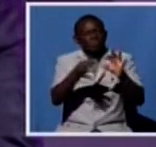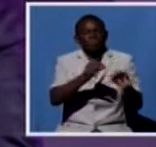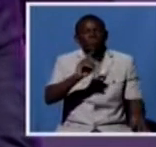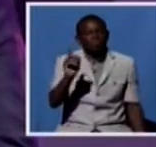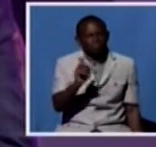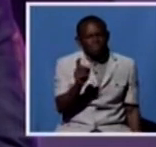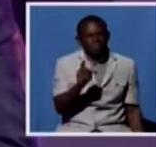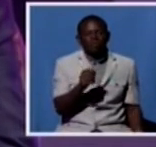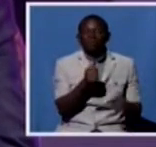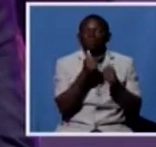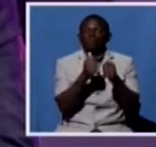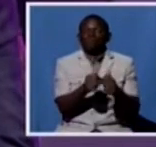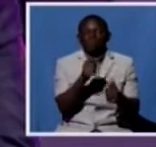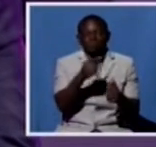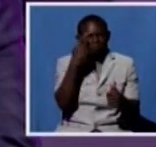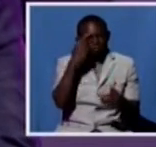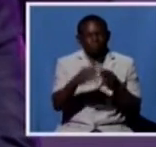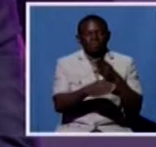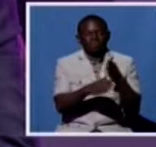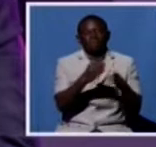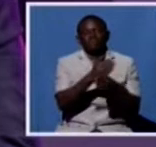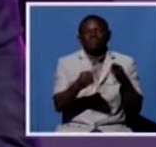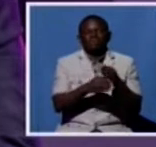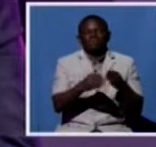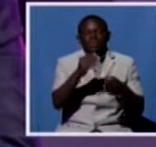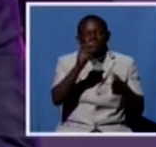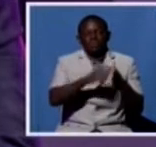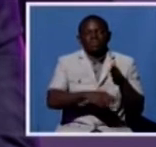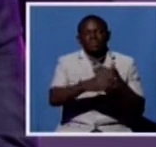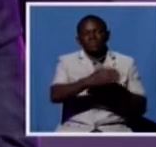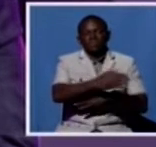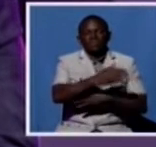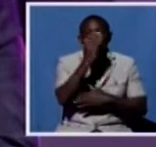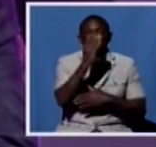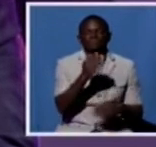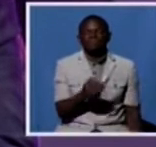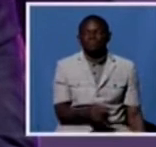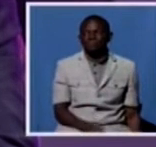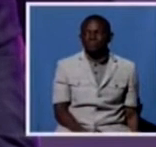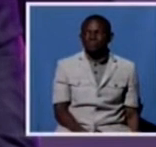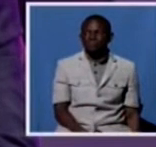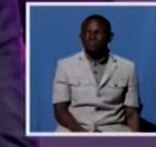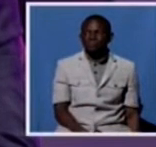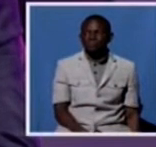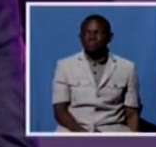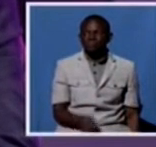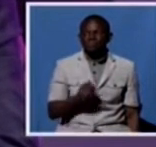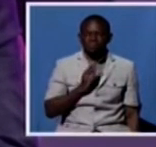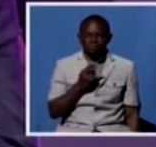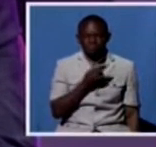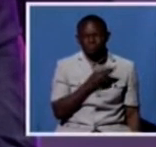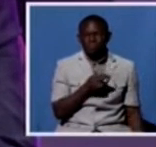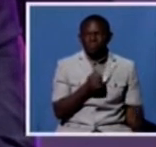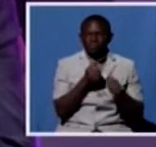with the toll station from head office. So those are some of the things that we look at and ensure